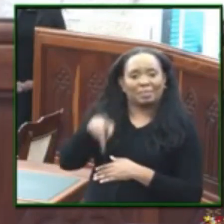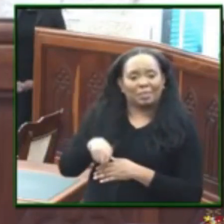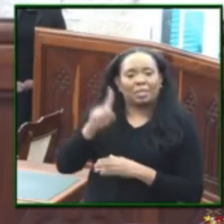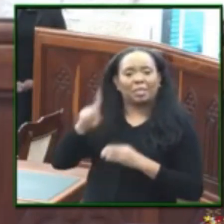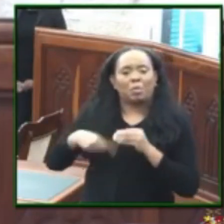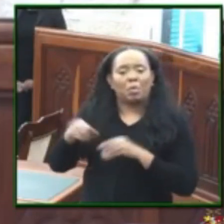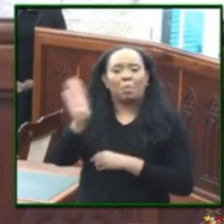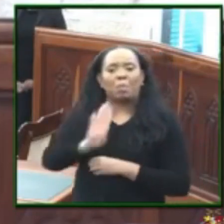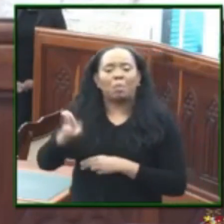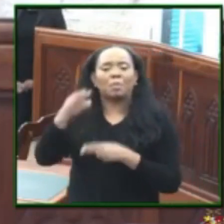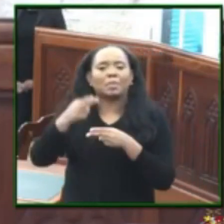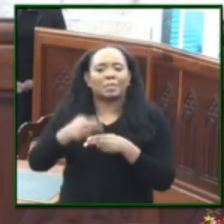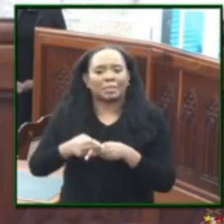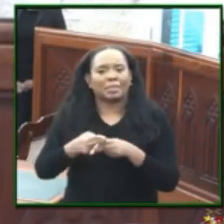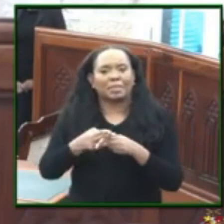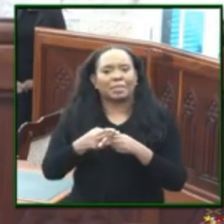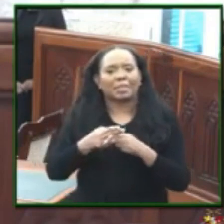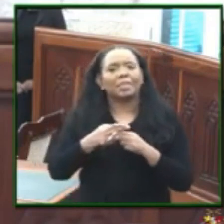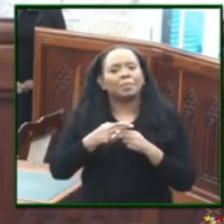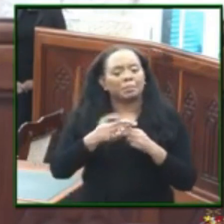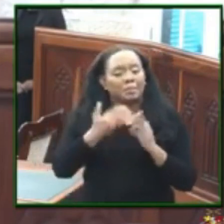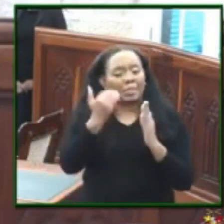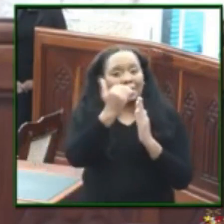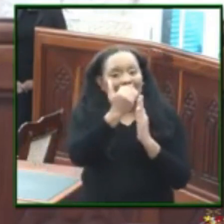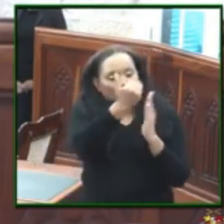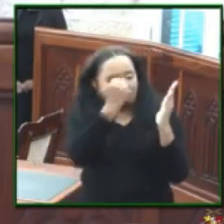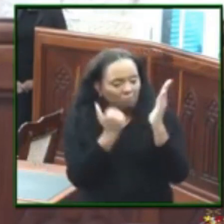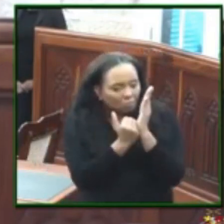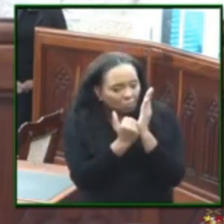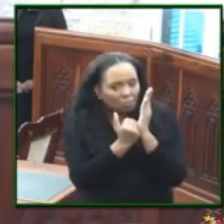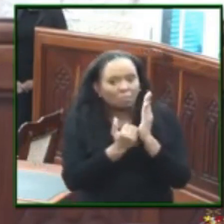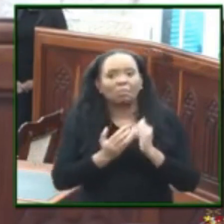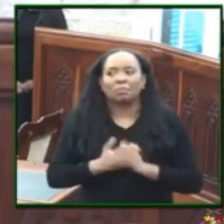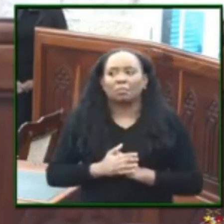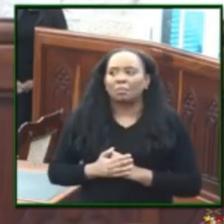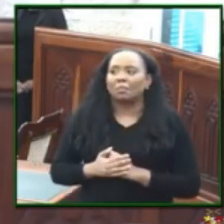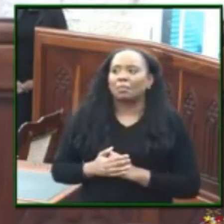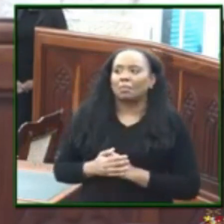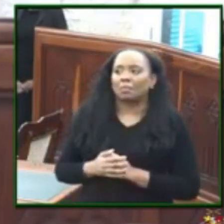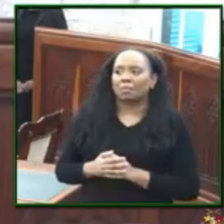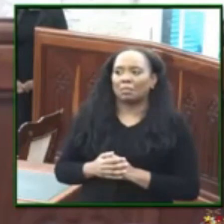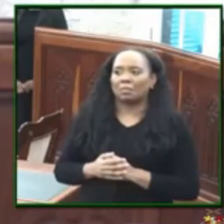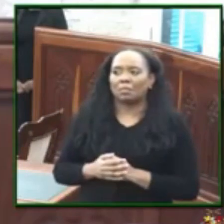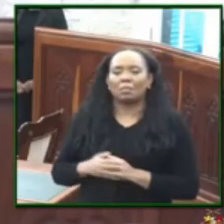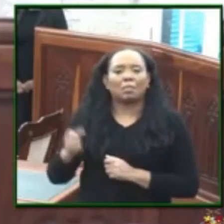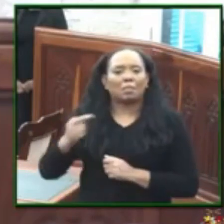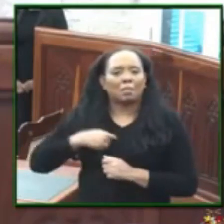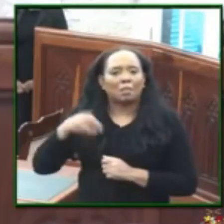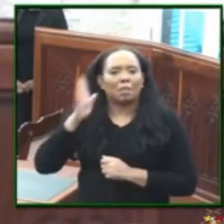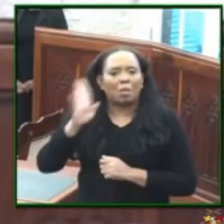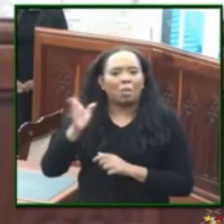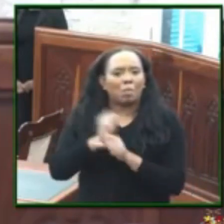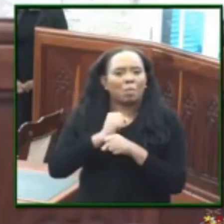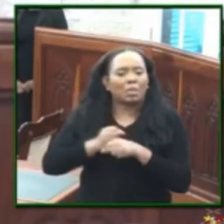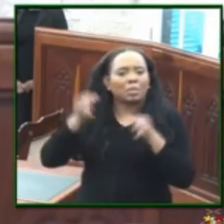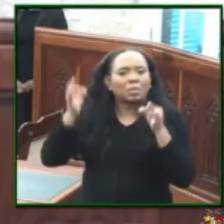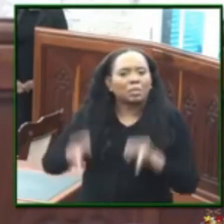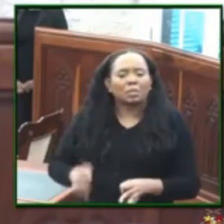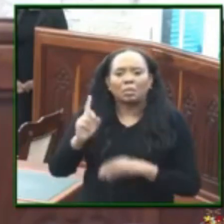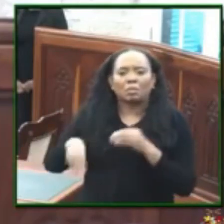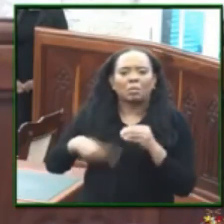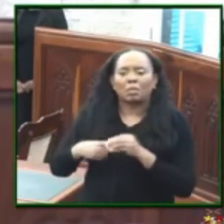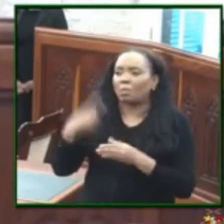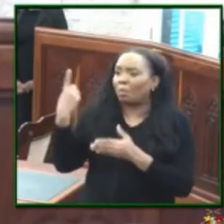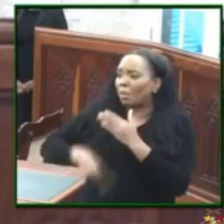I haven't completed the sentence yet. I'm about to make a decision as to what I should say to